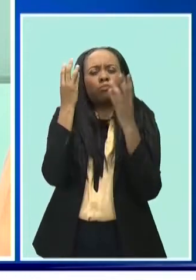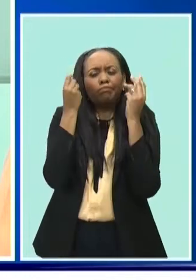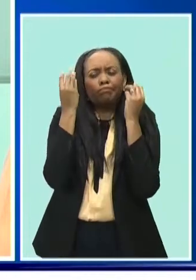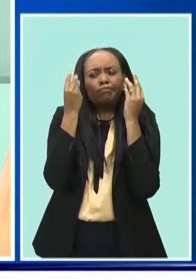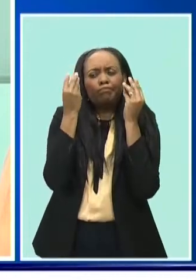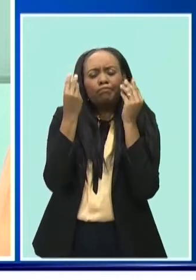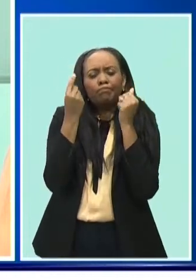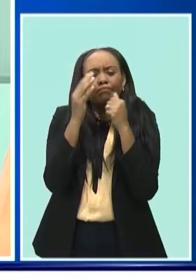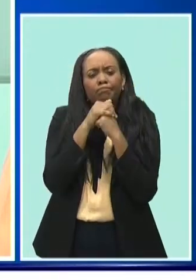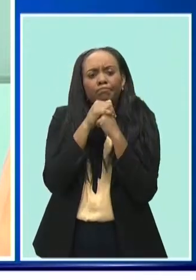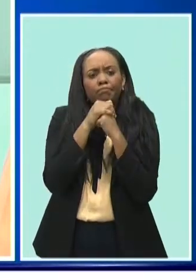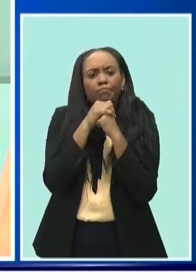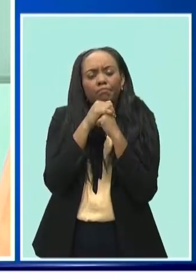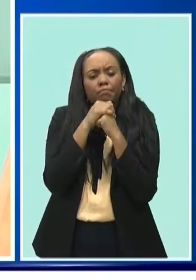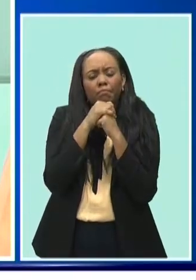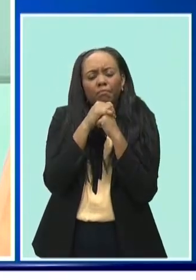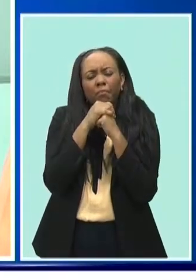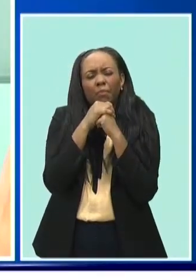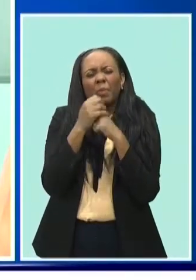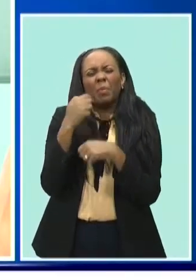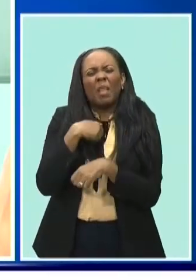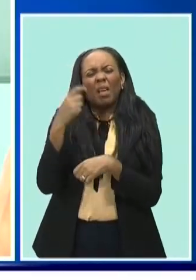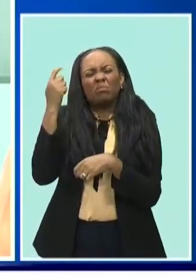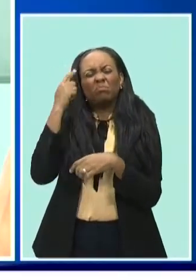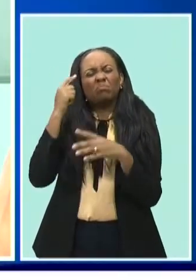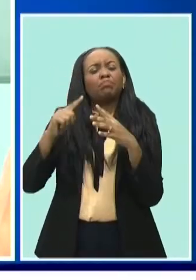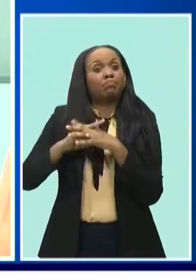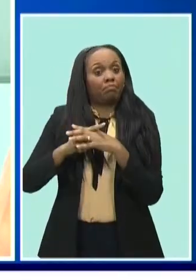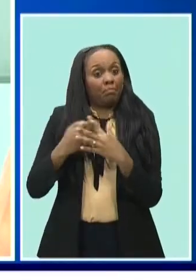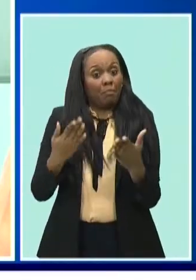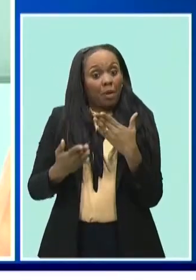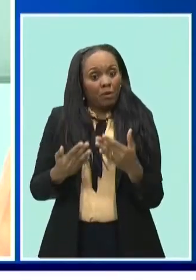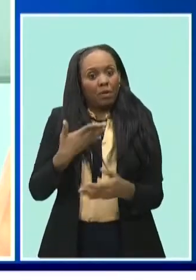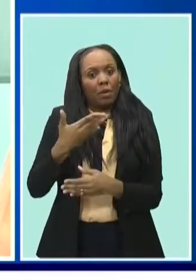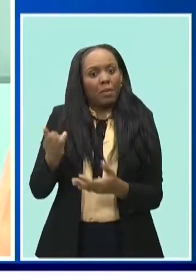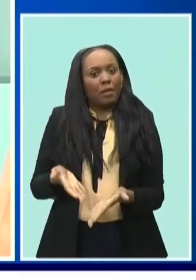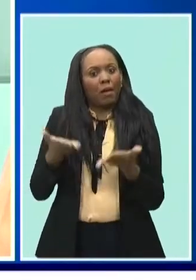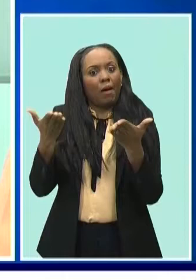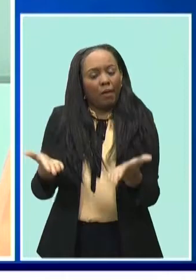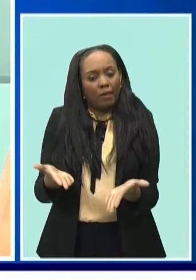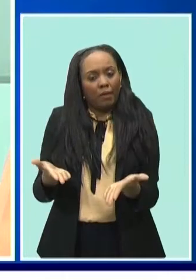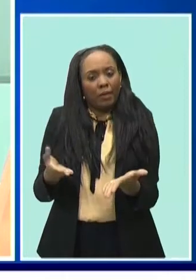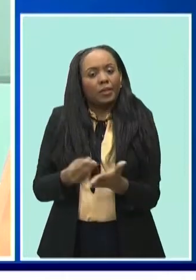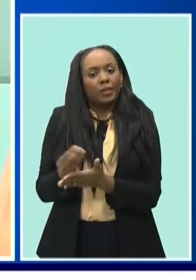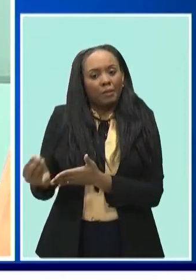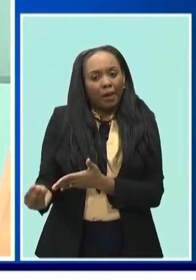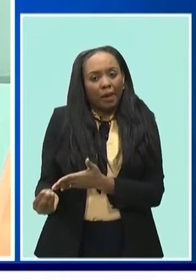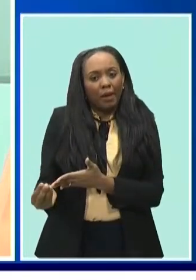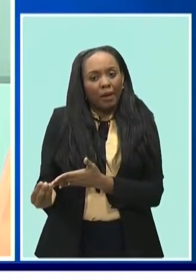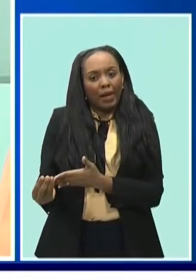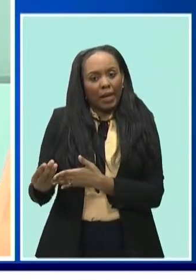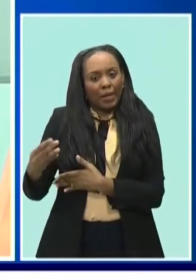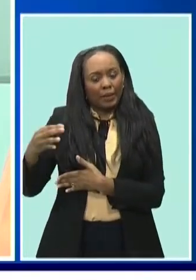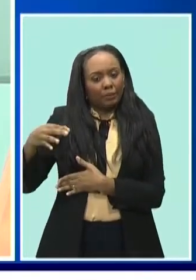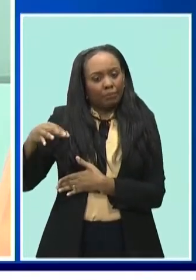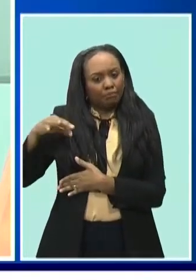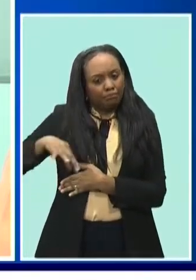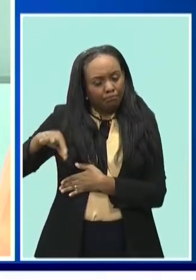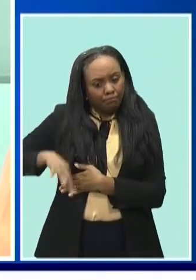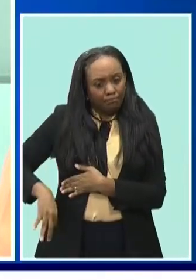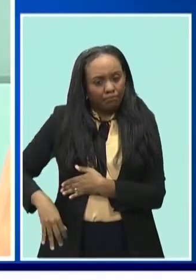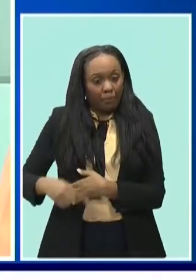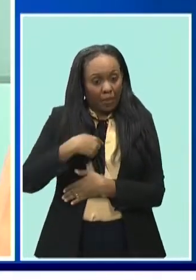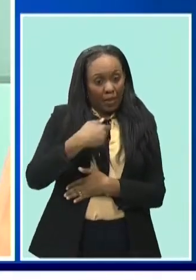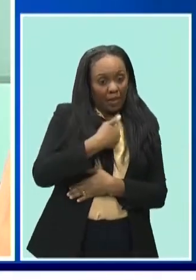the package was being offered with the duty-free and what's not, I decided this was the best offer. So henceforth, myself and my